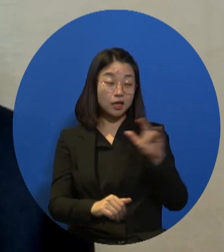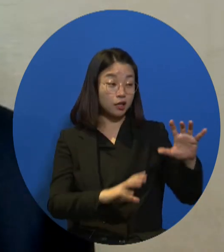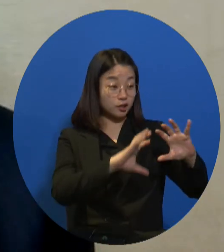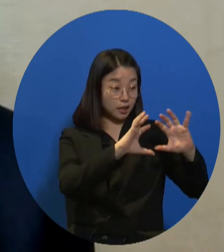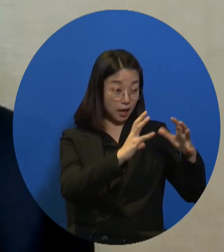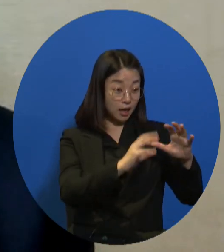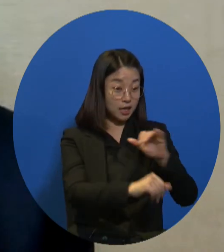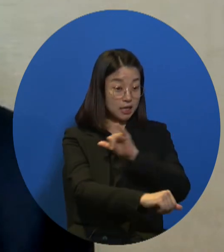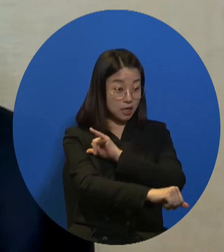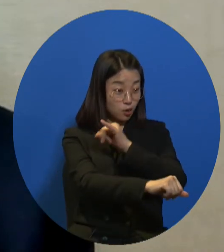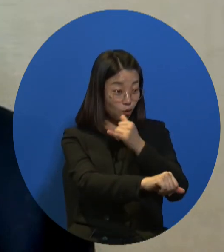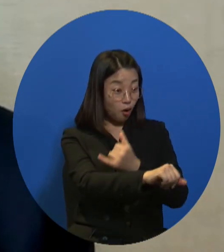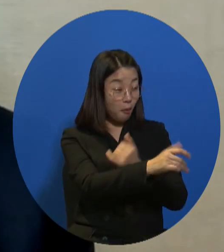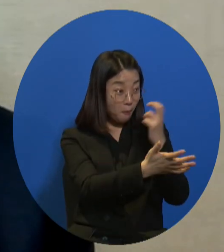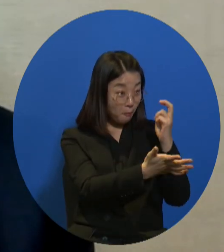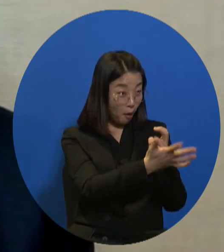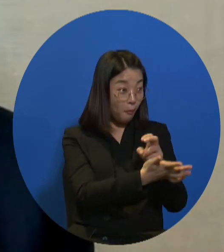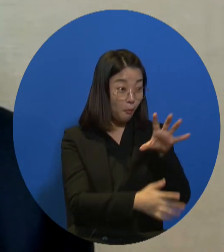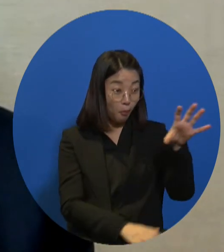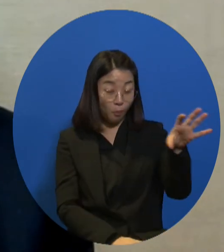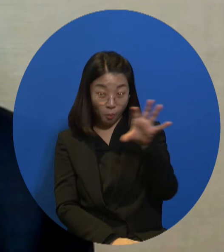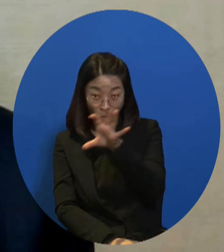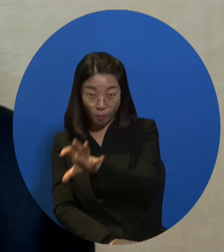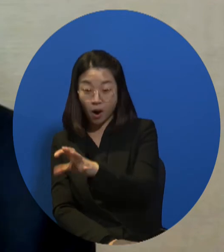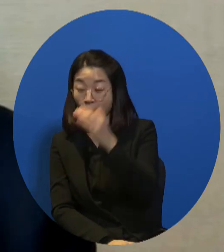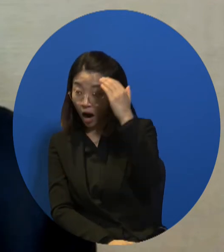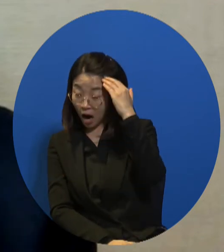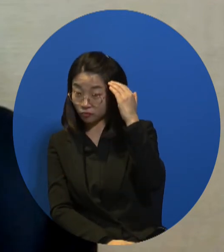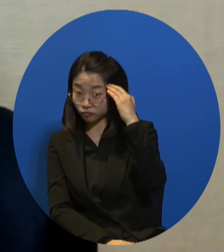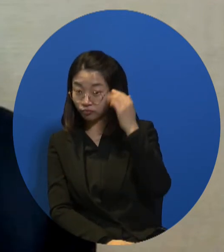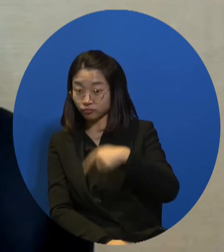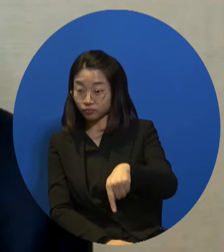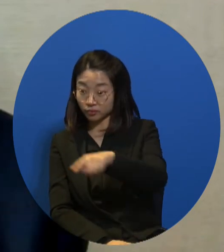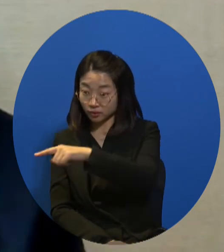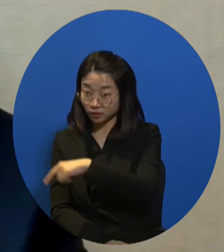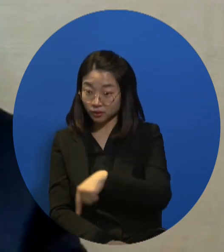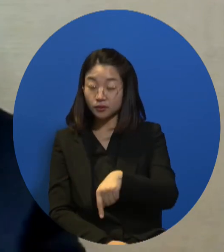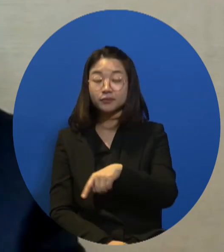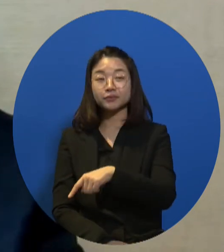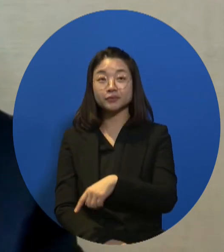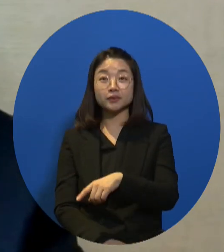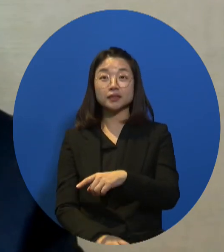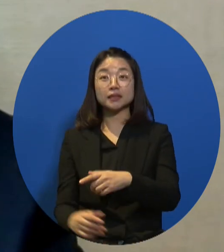When it comes to the legal effect of international conventions on rights,